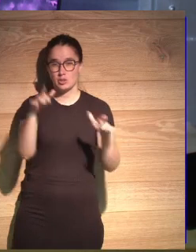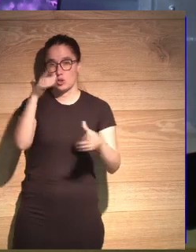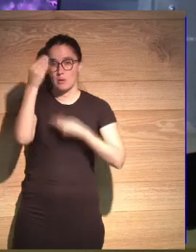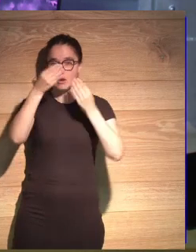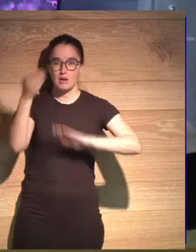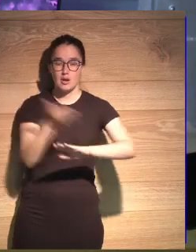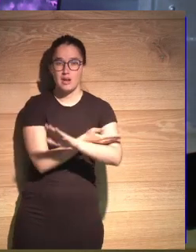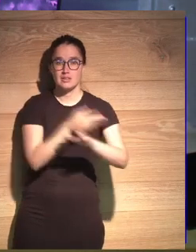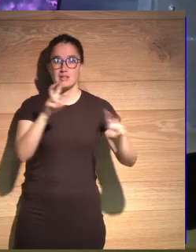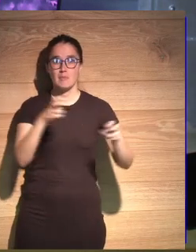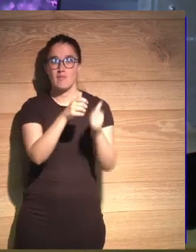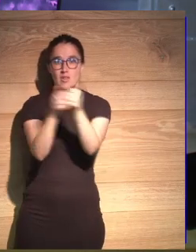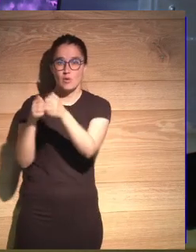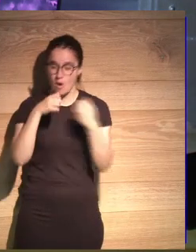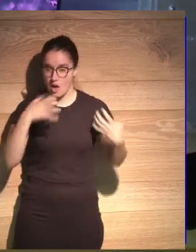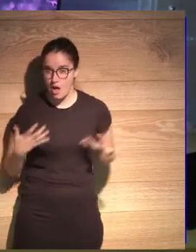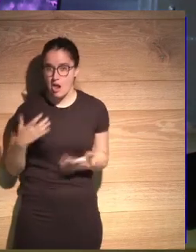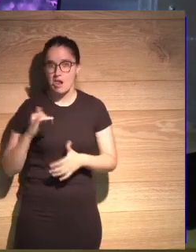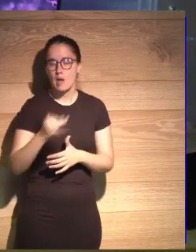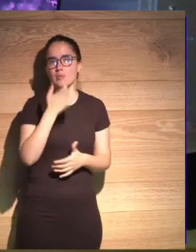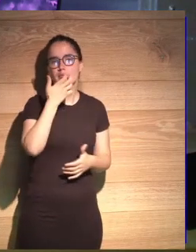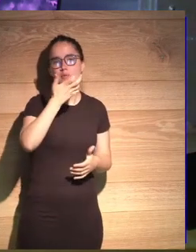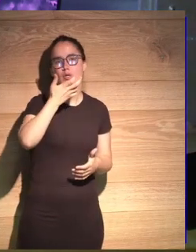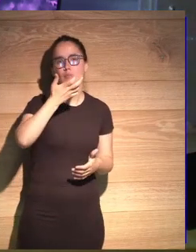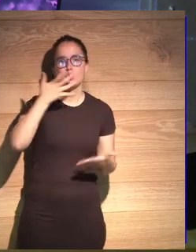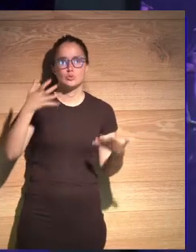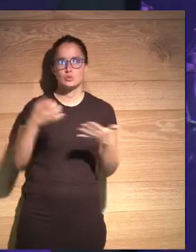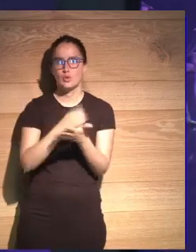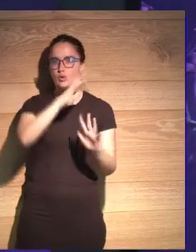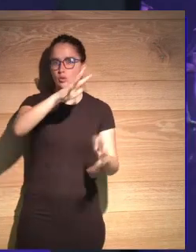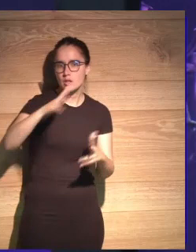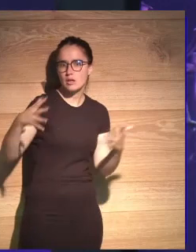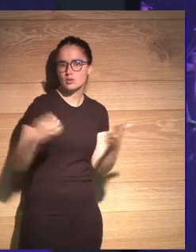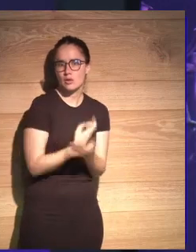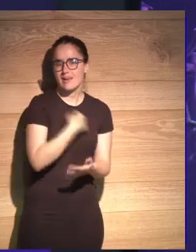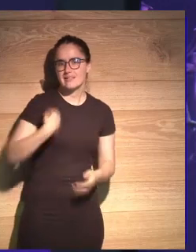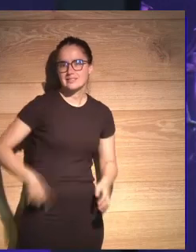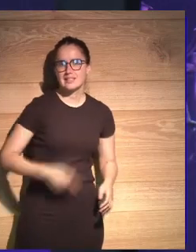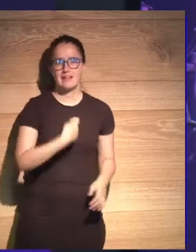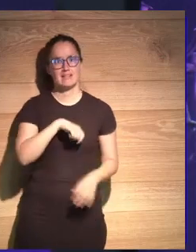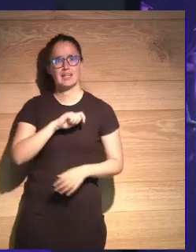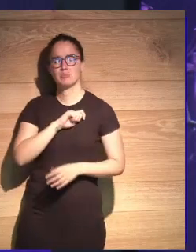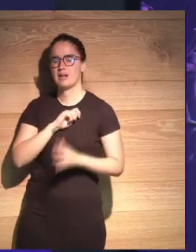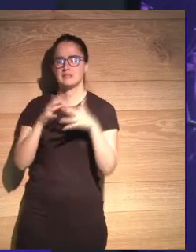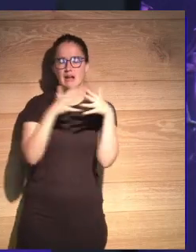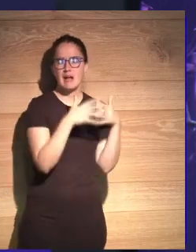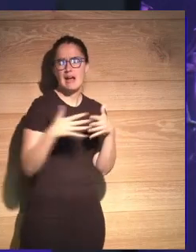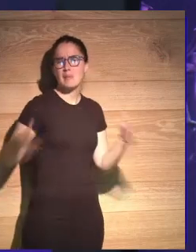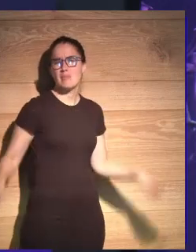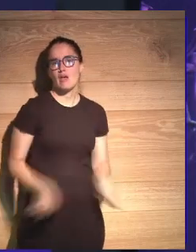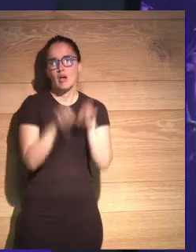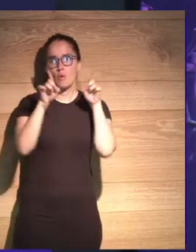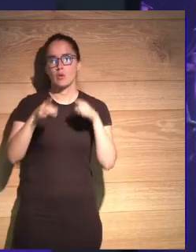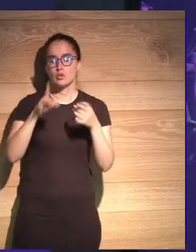was first to tell everybody that all these prejudices about video games all over the world,